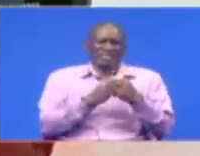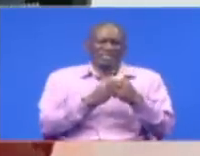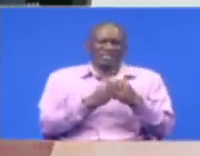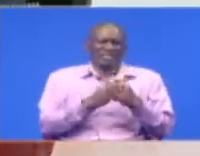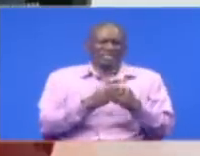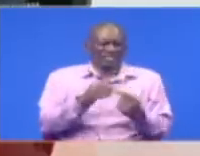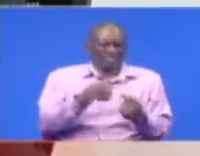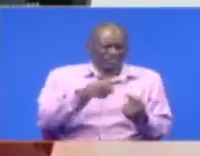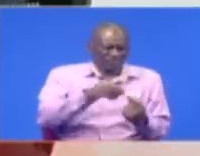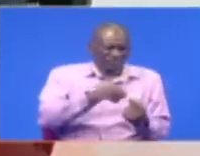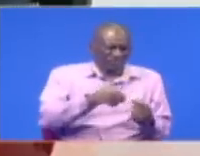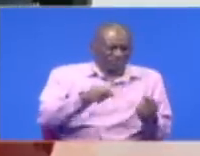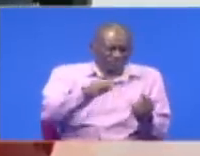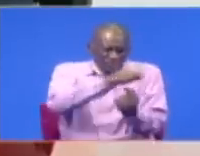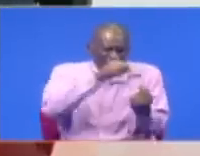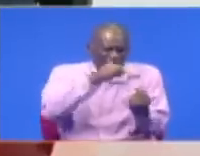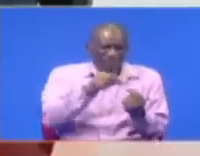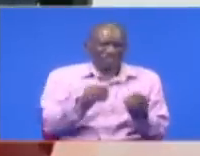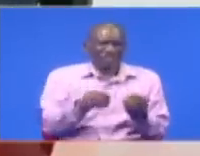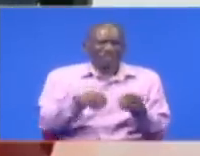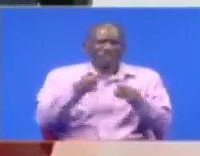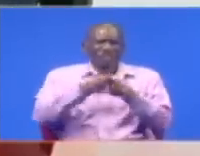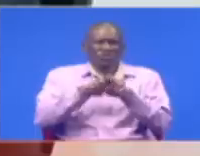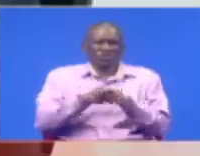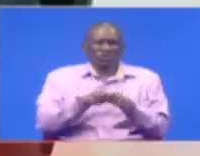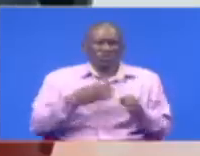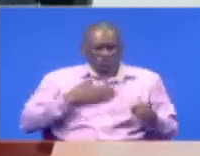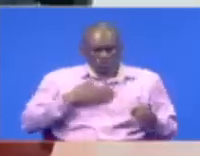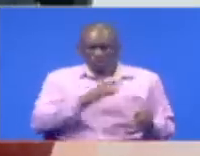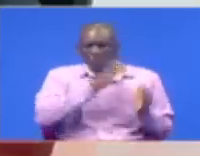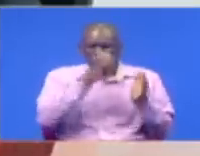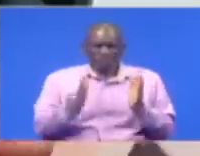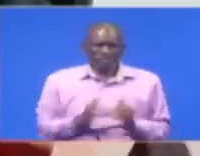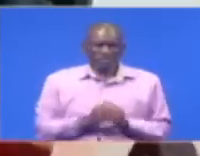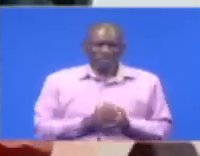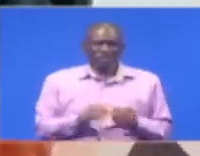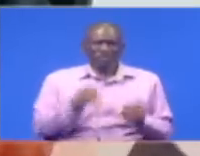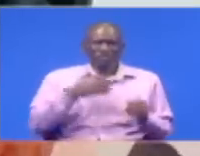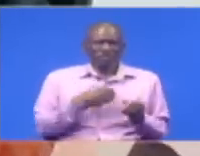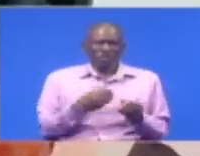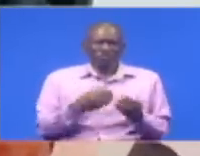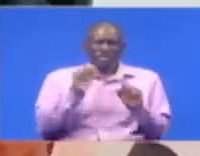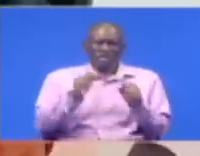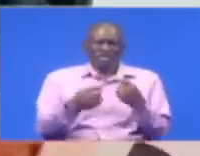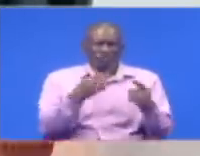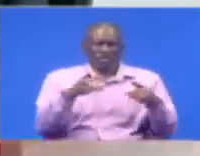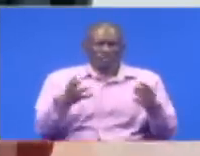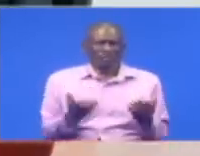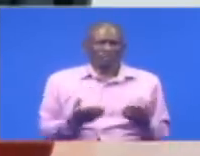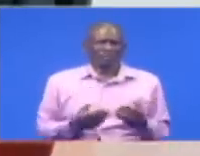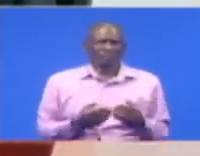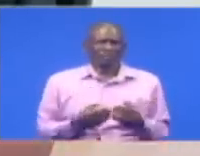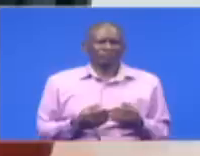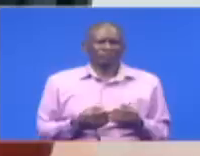distinct. Consequently, honorable commissioners, you have, so to speak,